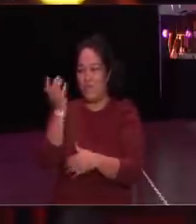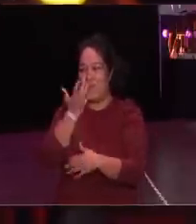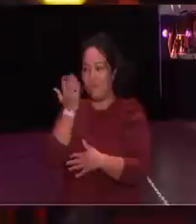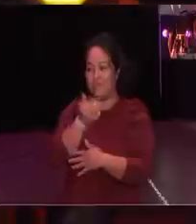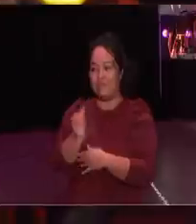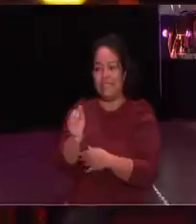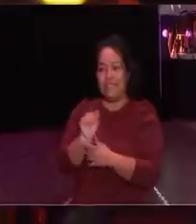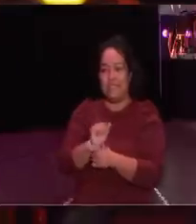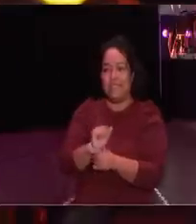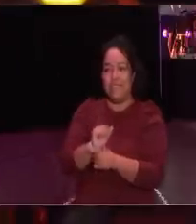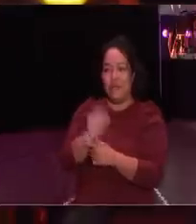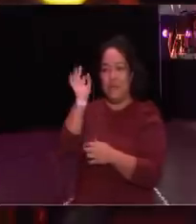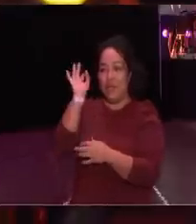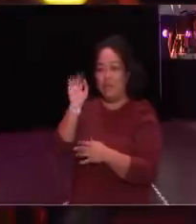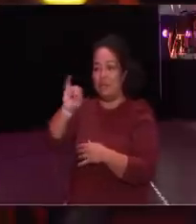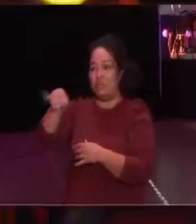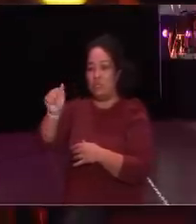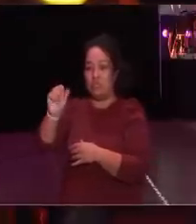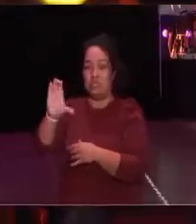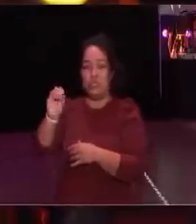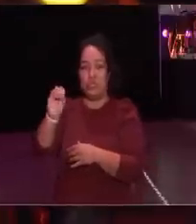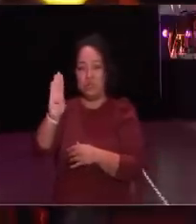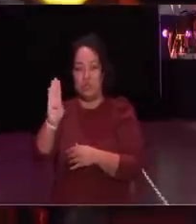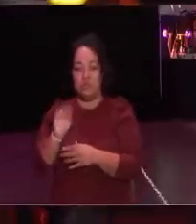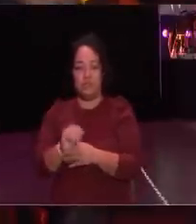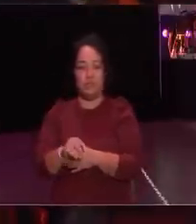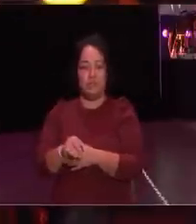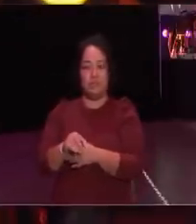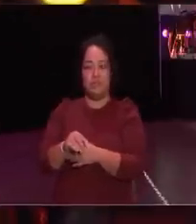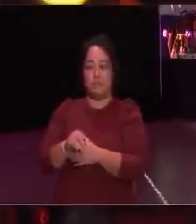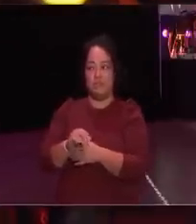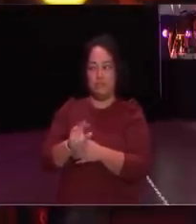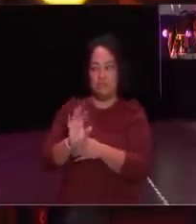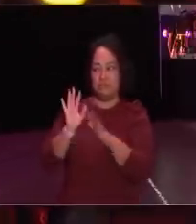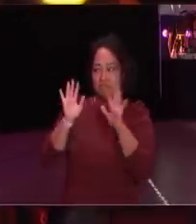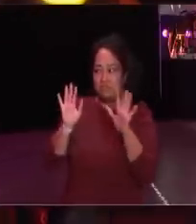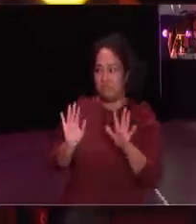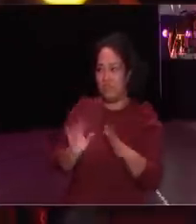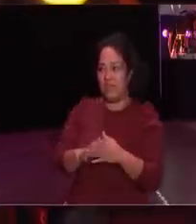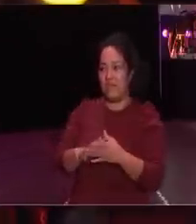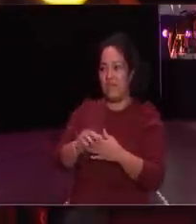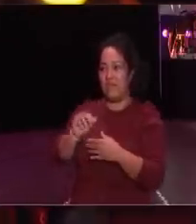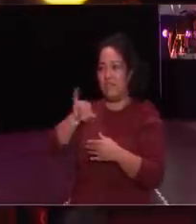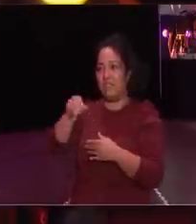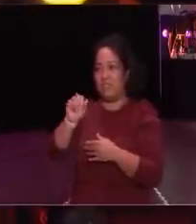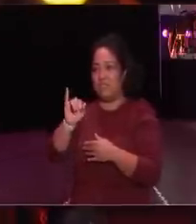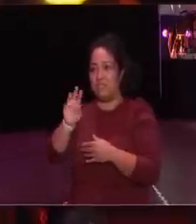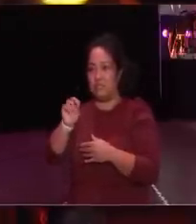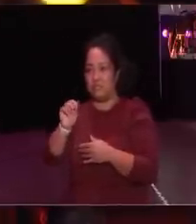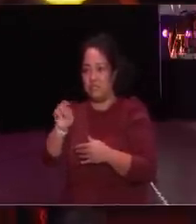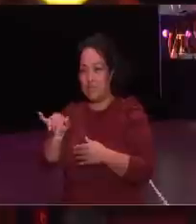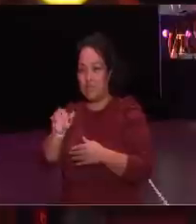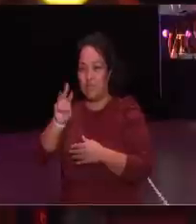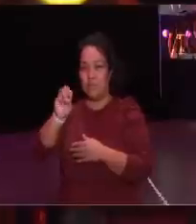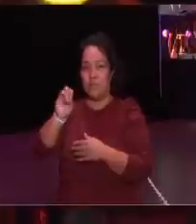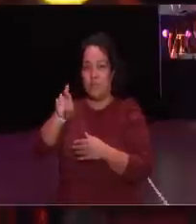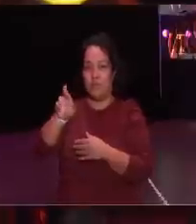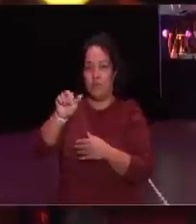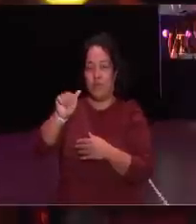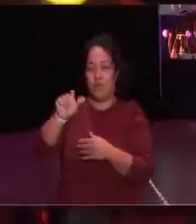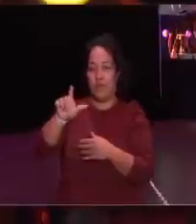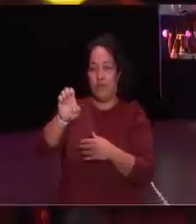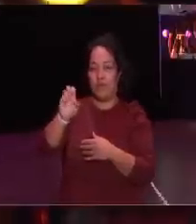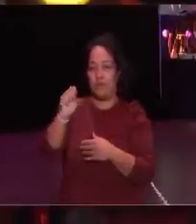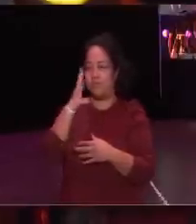Pastor Jacob. Excellent, excellent. Excelente, work. Pastor. Pastor Jimmy Morales. Pastor Jimmy Morales.